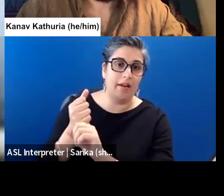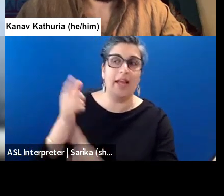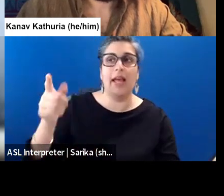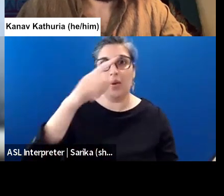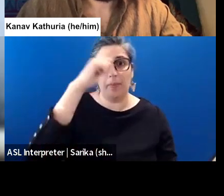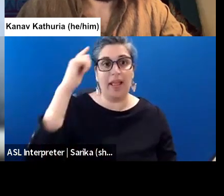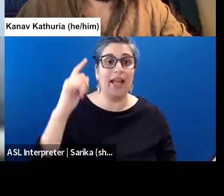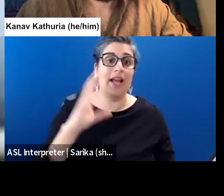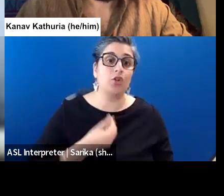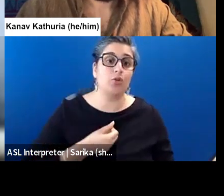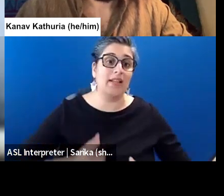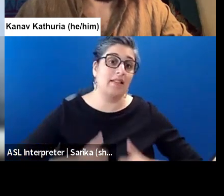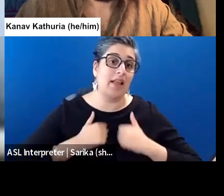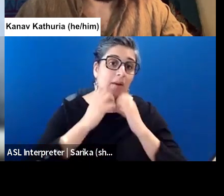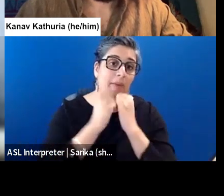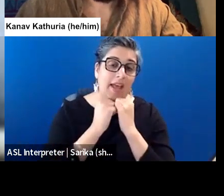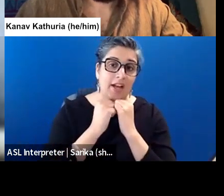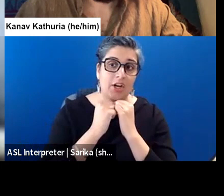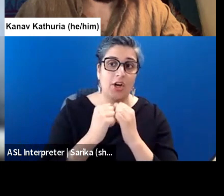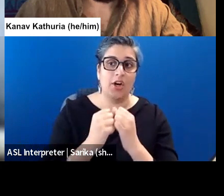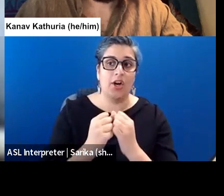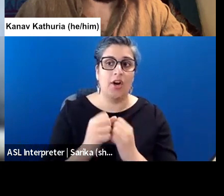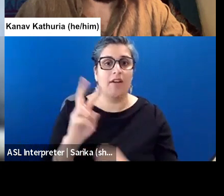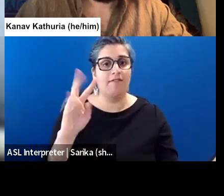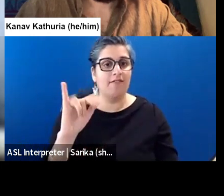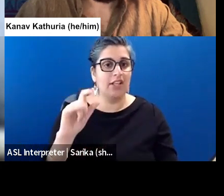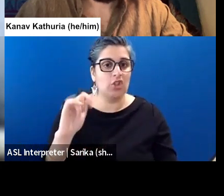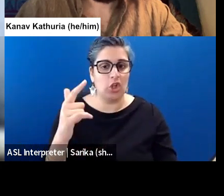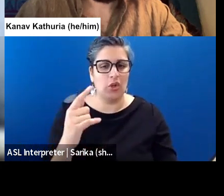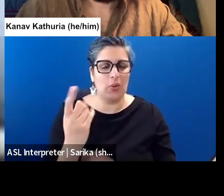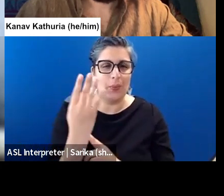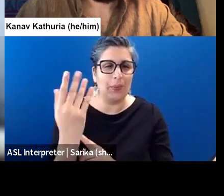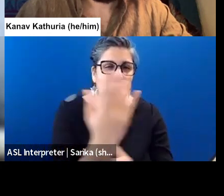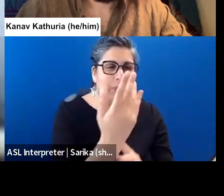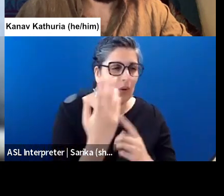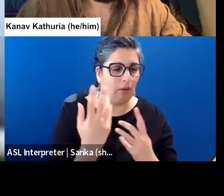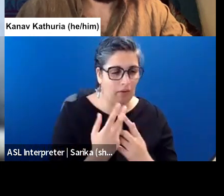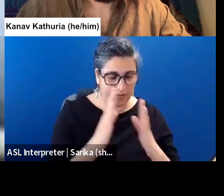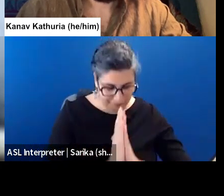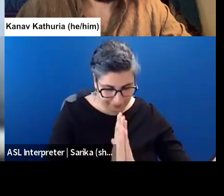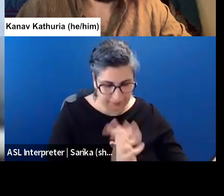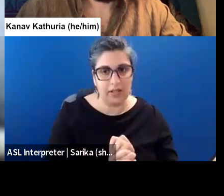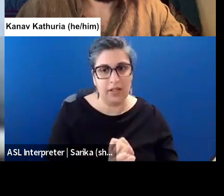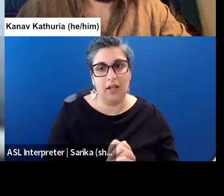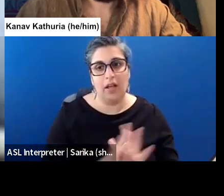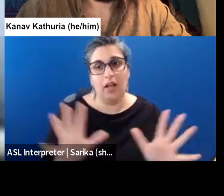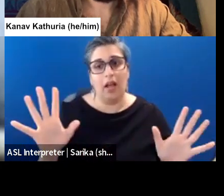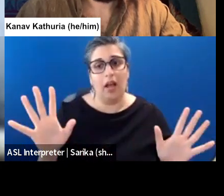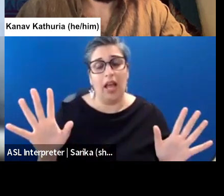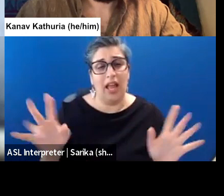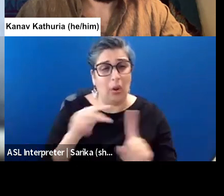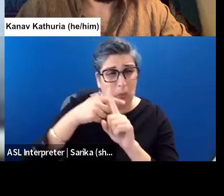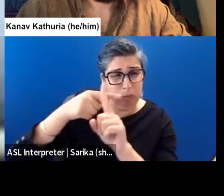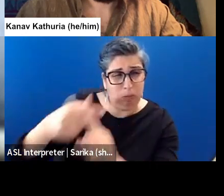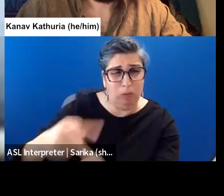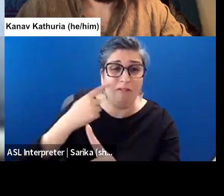vigil, and then I won't go into details, but really targeted for horrifyingly abusive